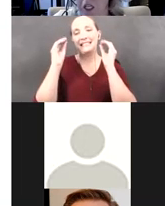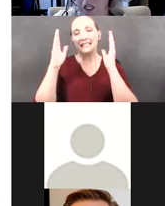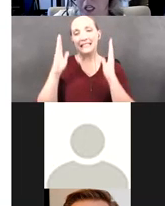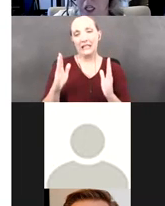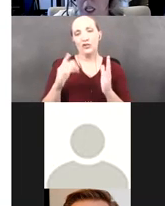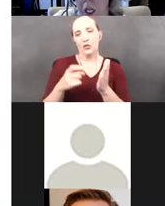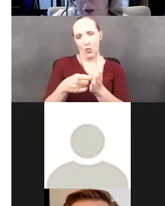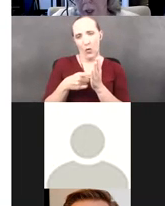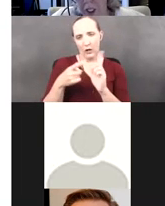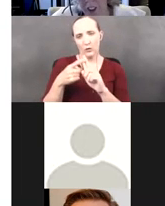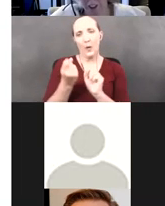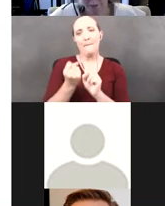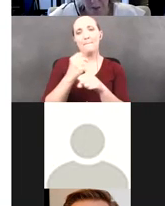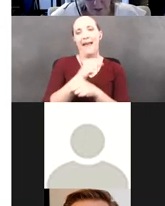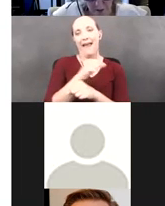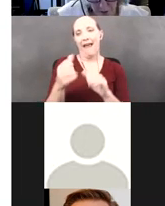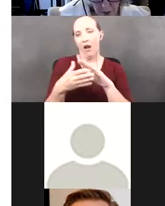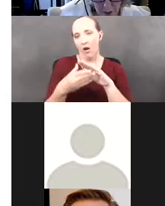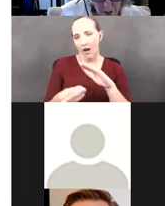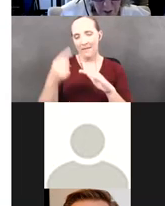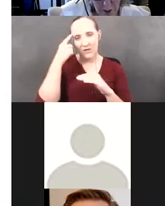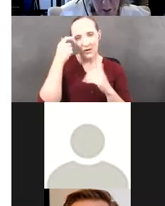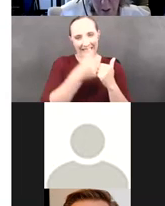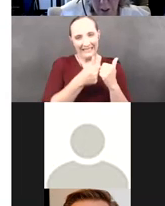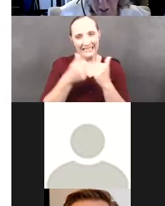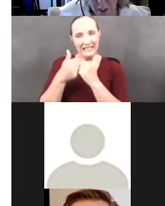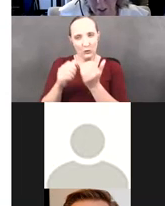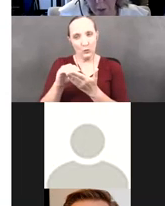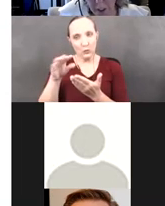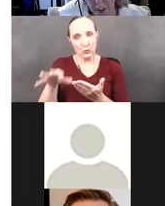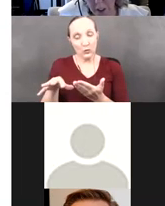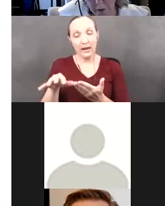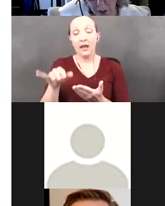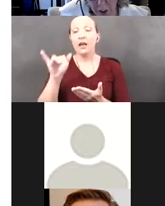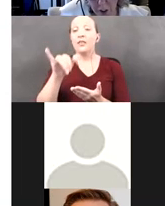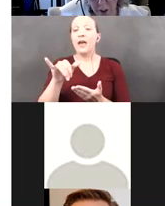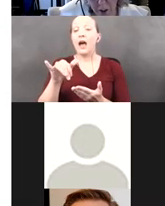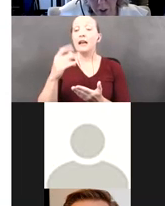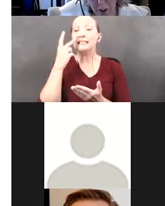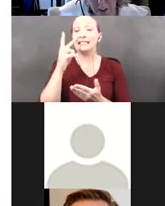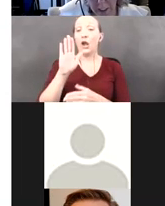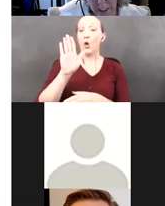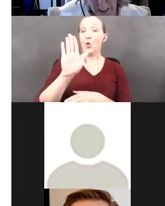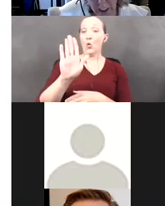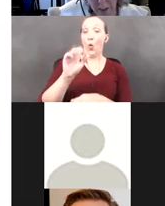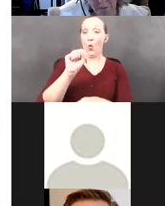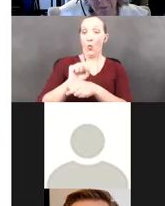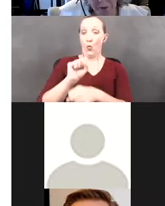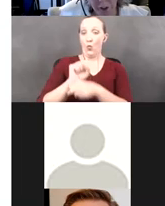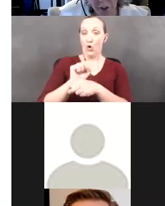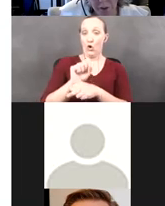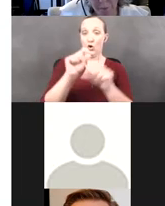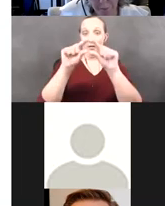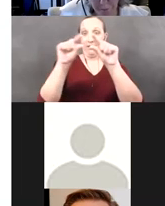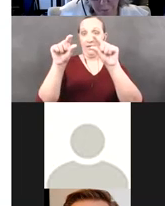You'll para know if cada you have a alumno. copy Ustedes for van a your saber si tiene specific una child copia if para su hijo underneath en where it particular, says si your work on the debajo, right-hand donde side of the dice screen,